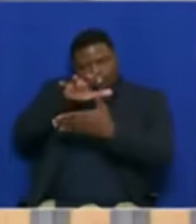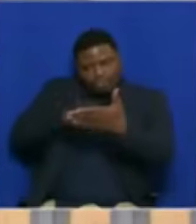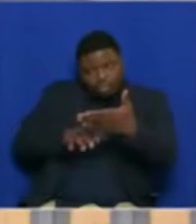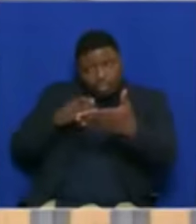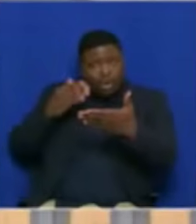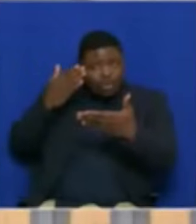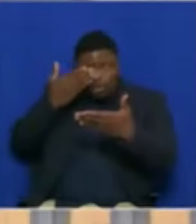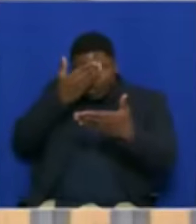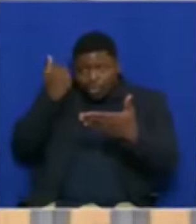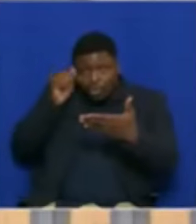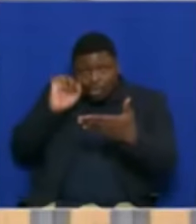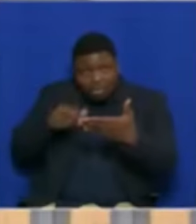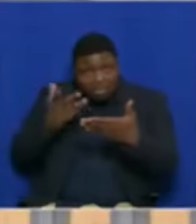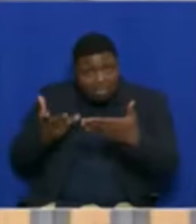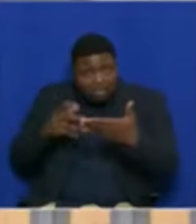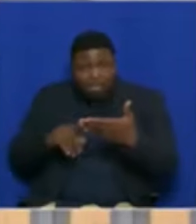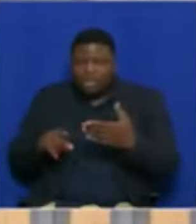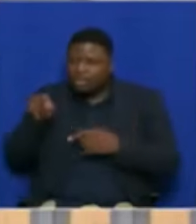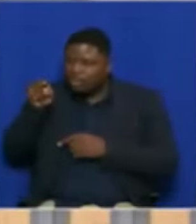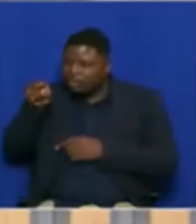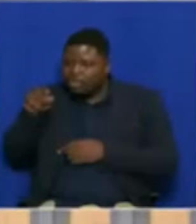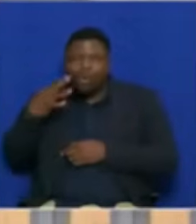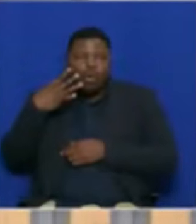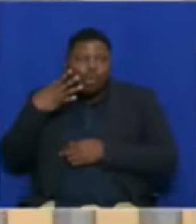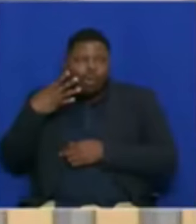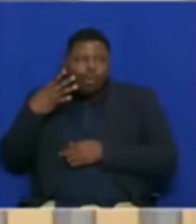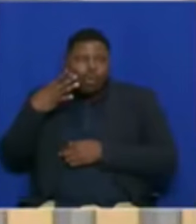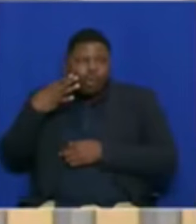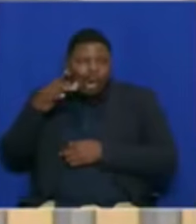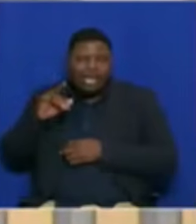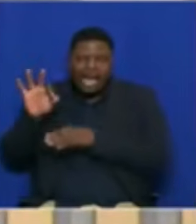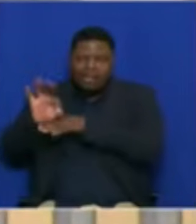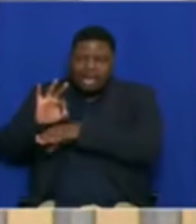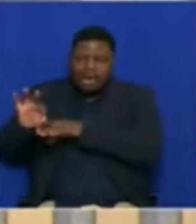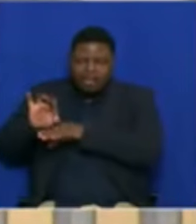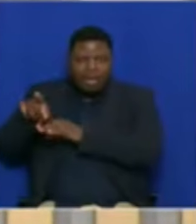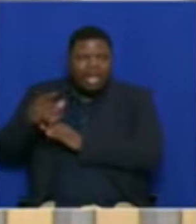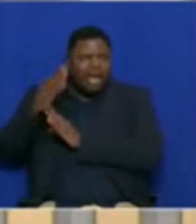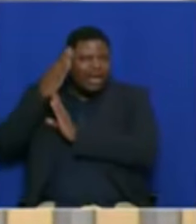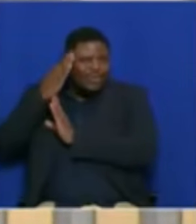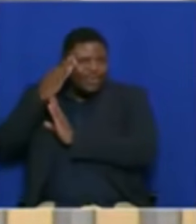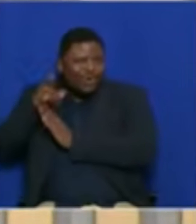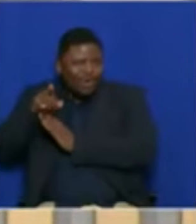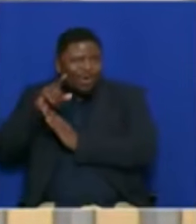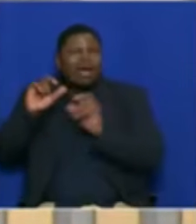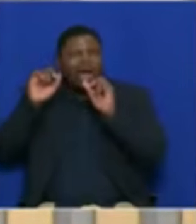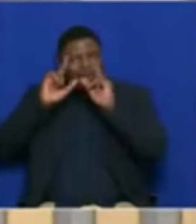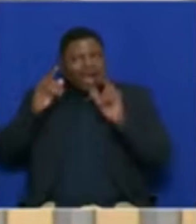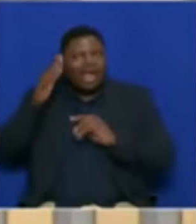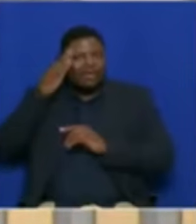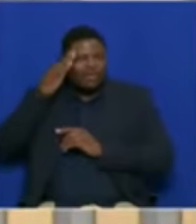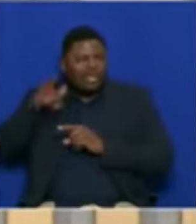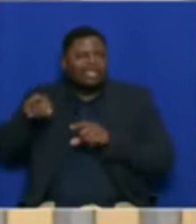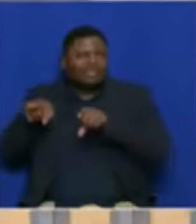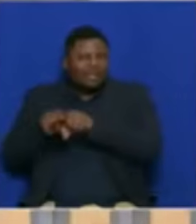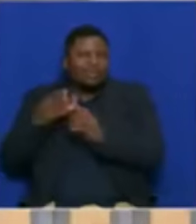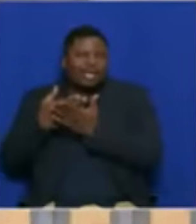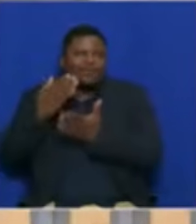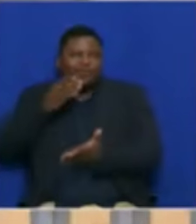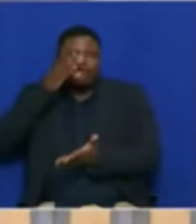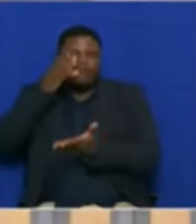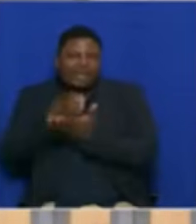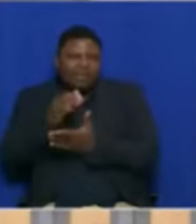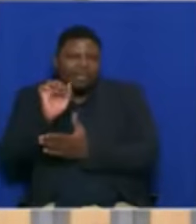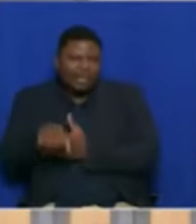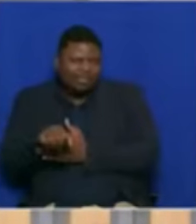it. So it's not that I don't know about it. I'm aware about it, and I confirm that. So you were there when these documents were